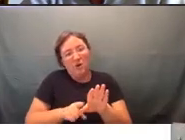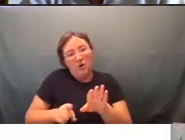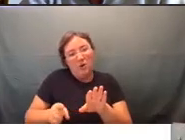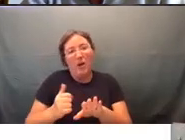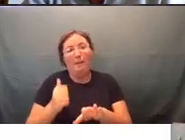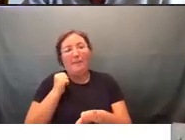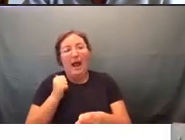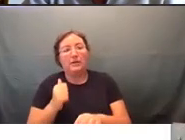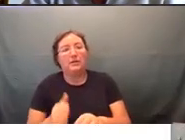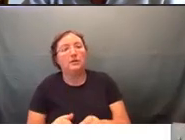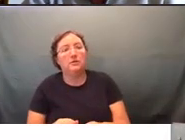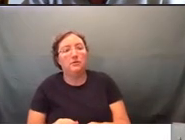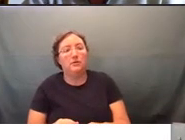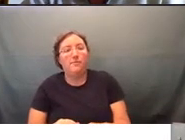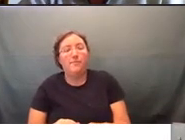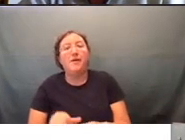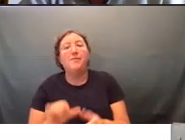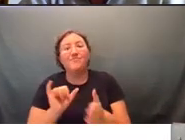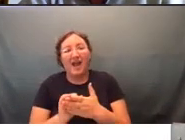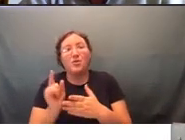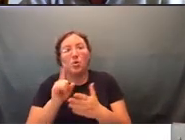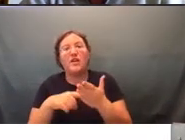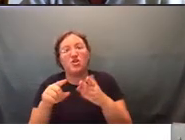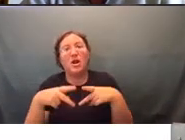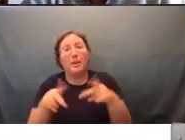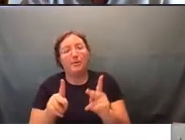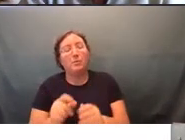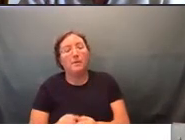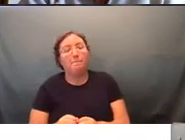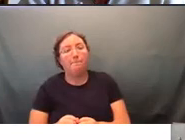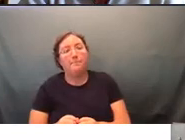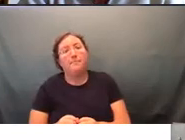backside. And here's where those permits are going to start to come in handy.